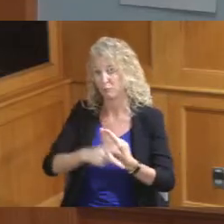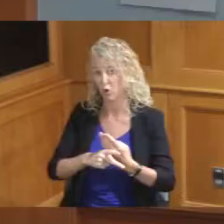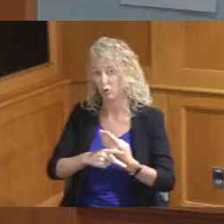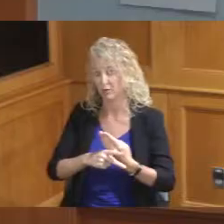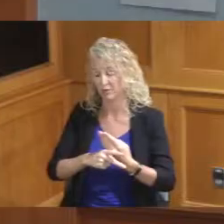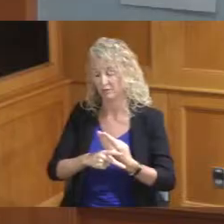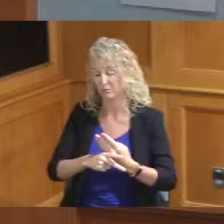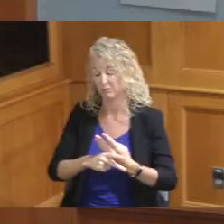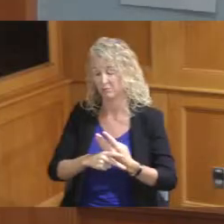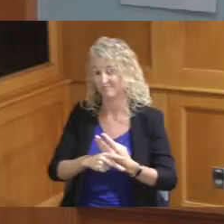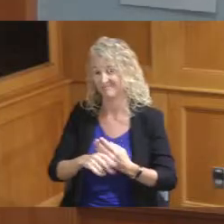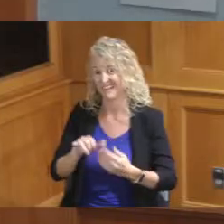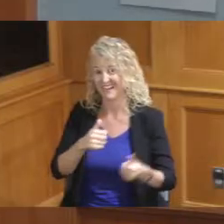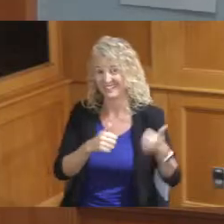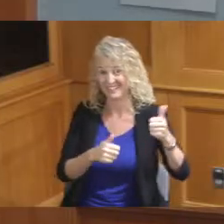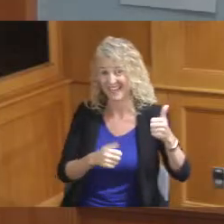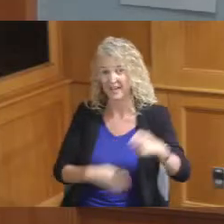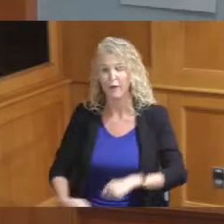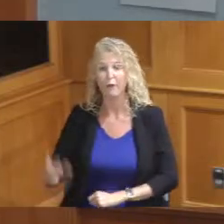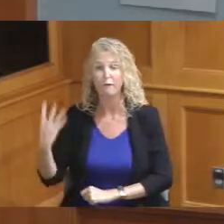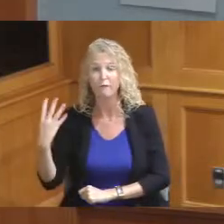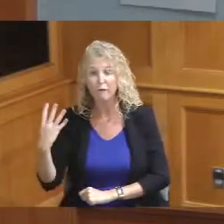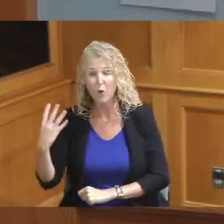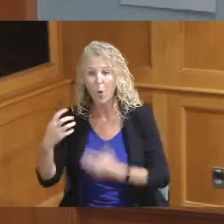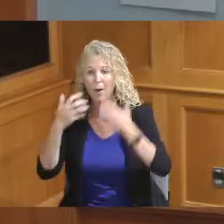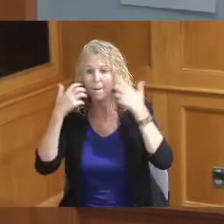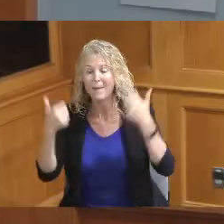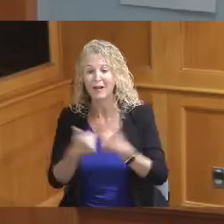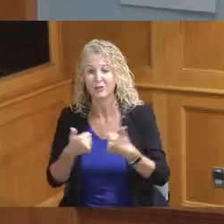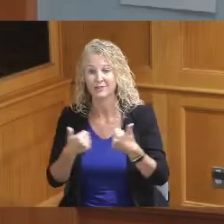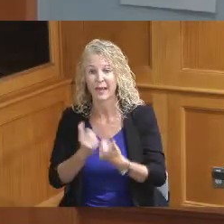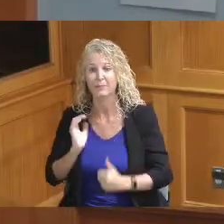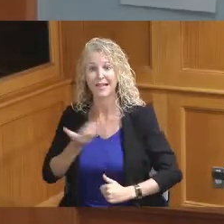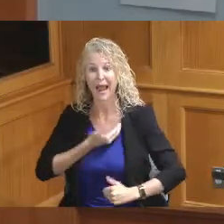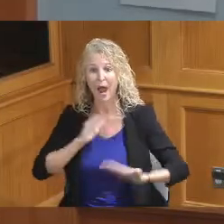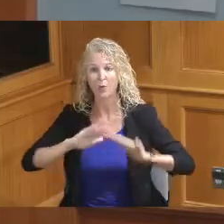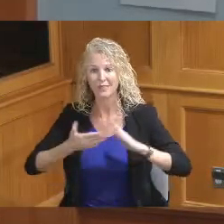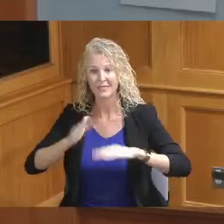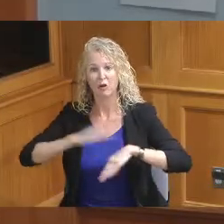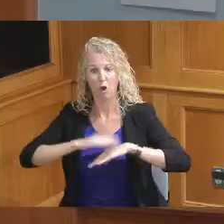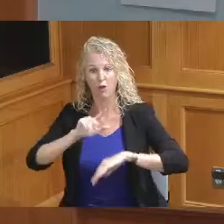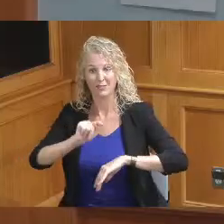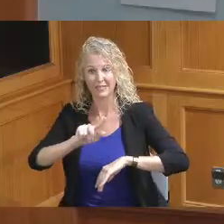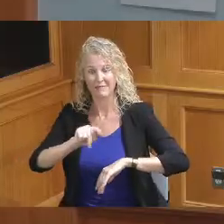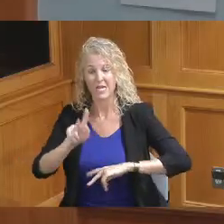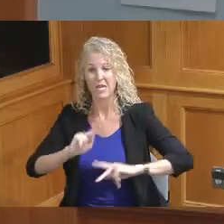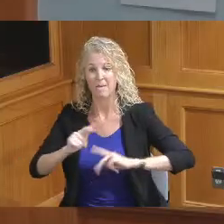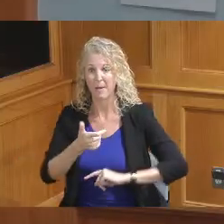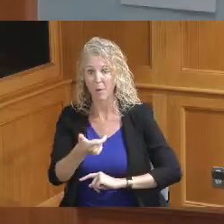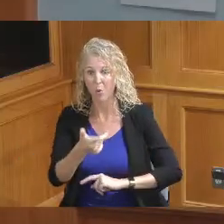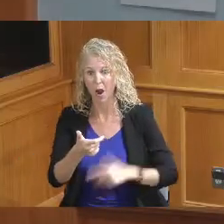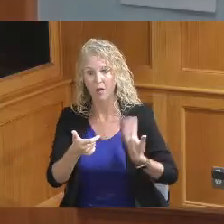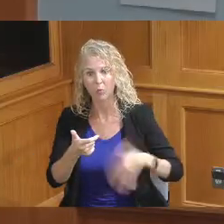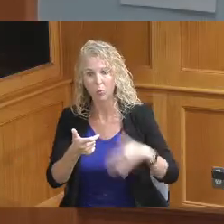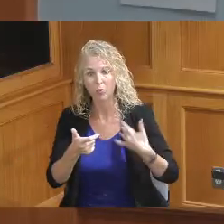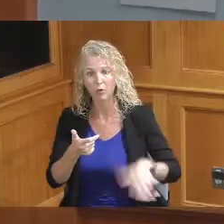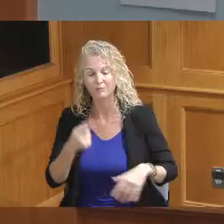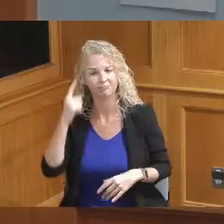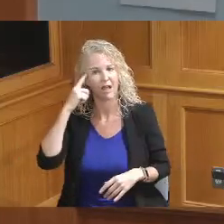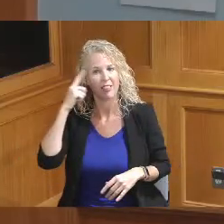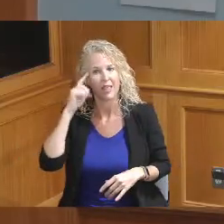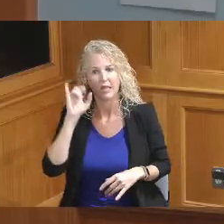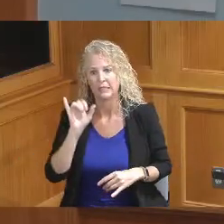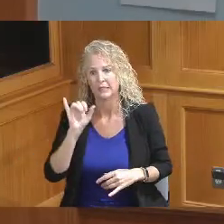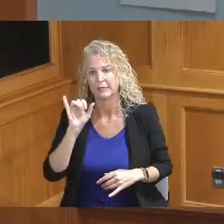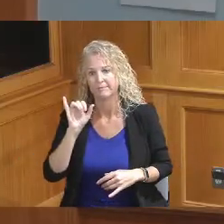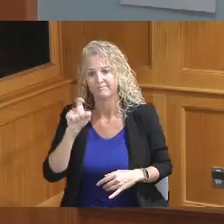of the top 10 were Bengal games. Talking about our city, giving us good TV time on that, which I think